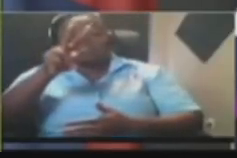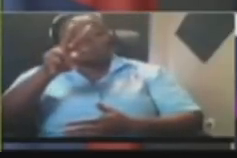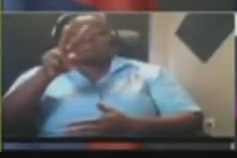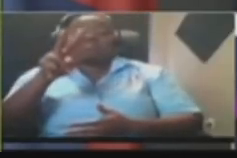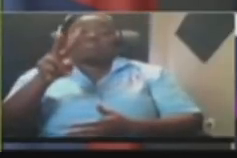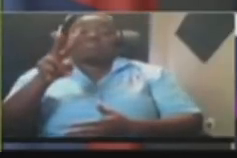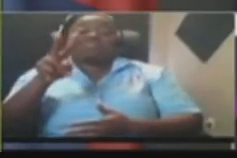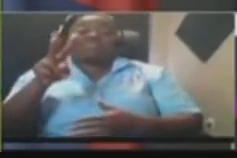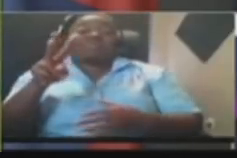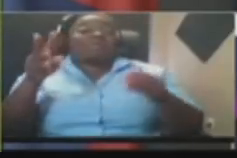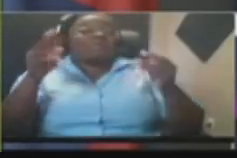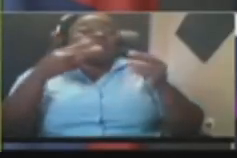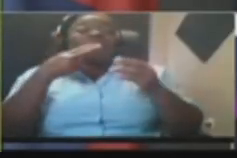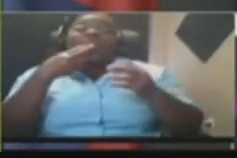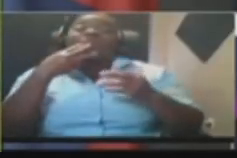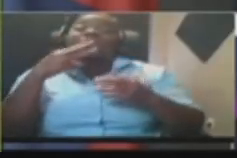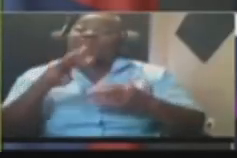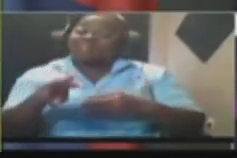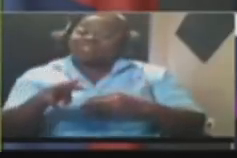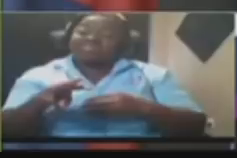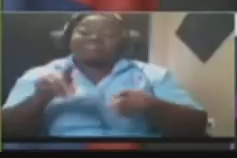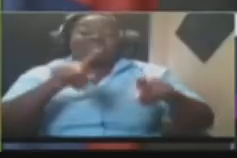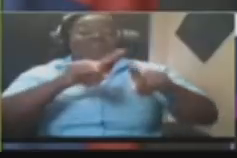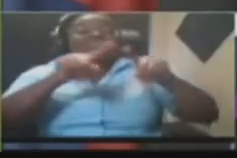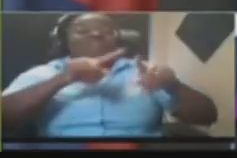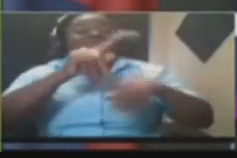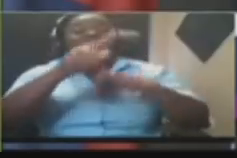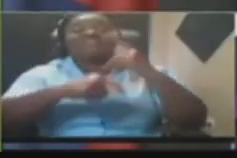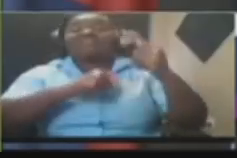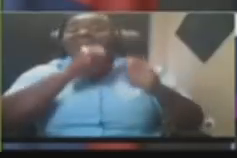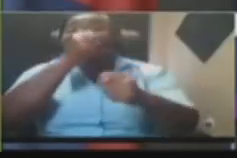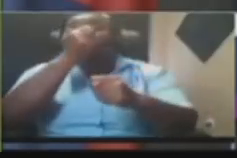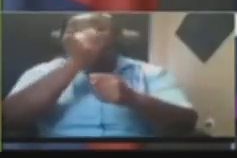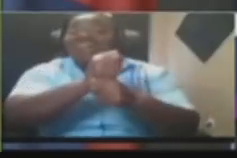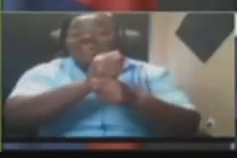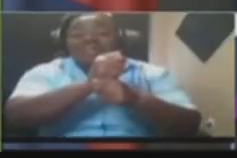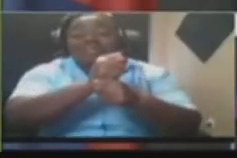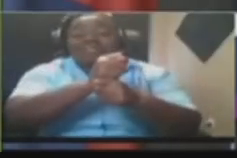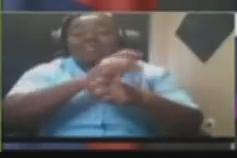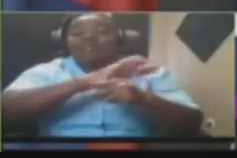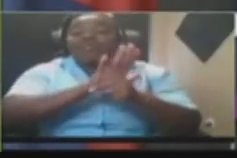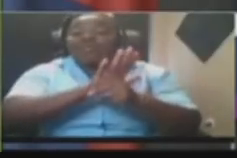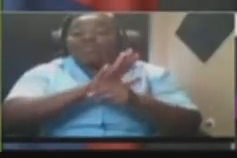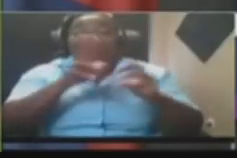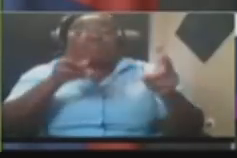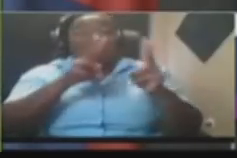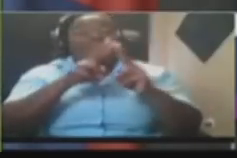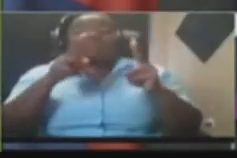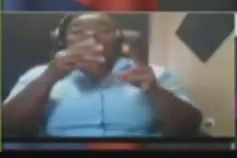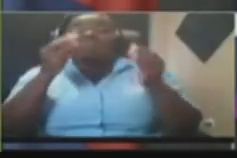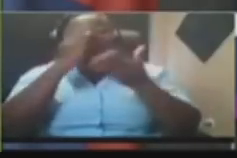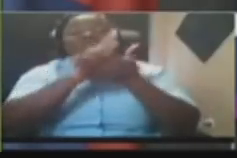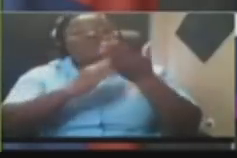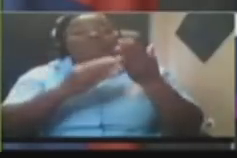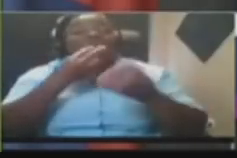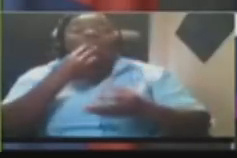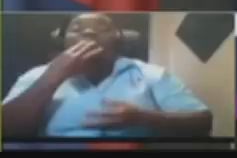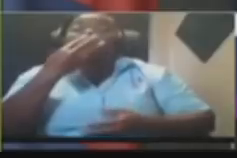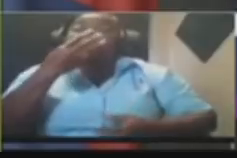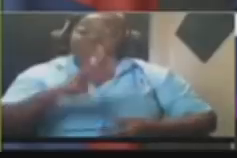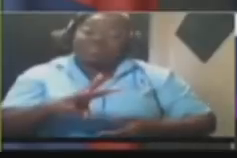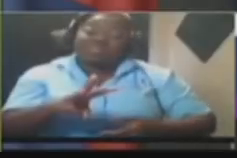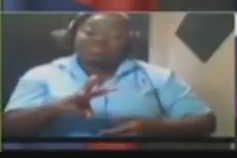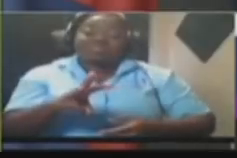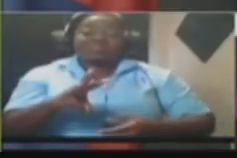more infectious and more virulent. So history